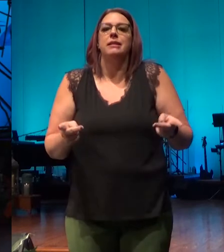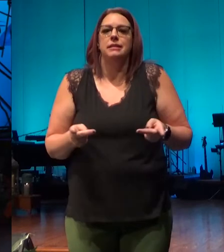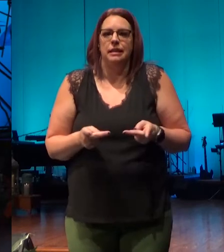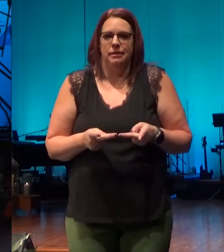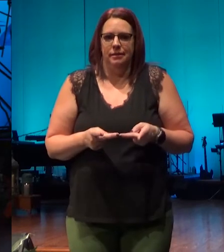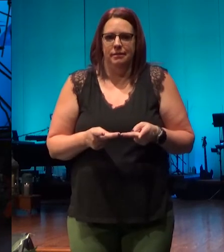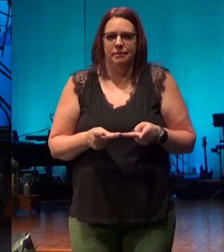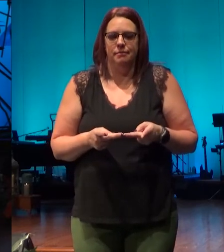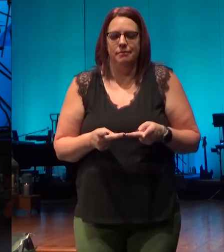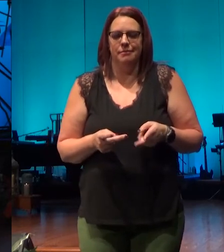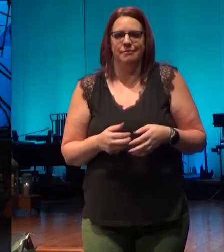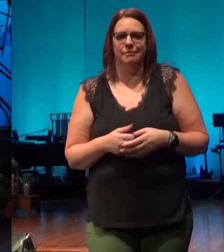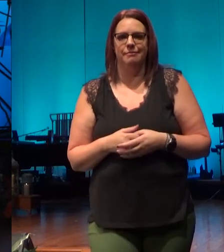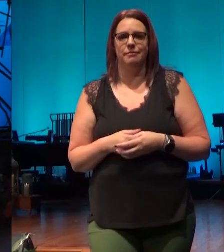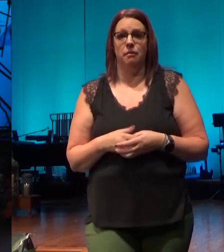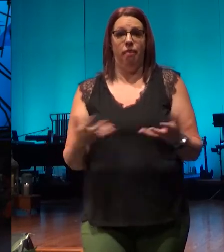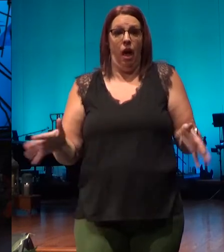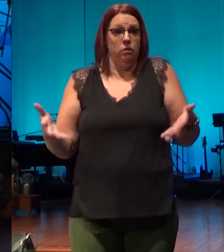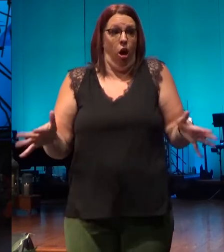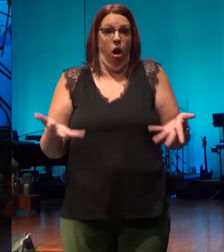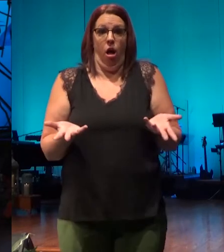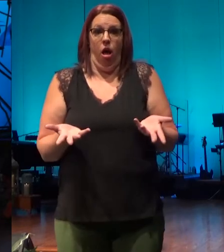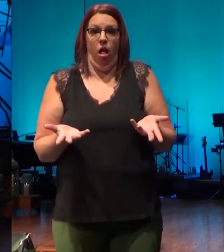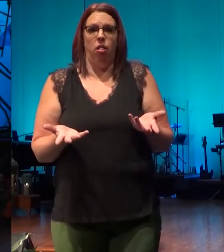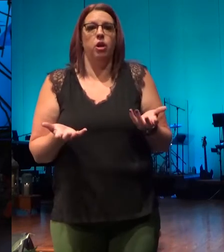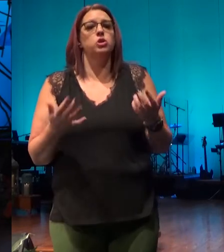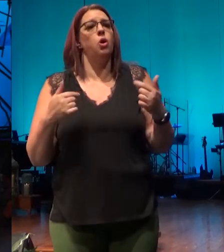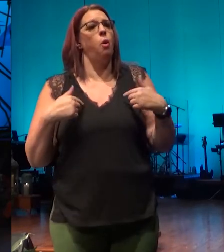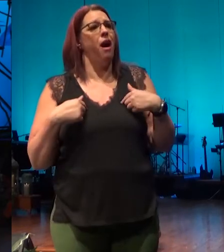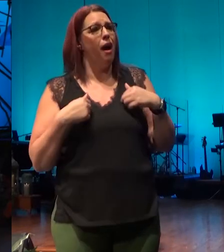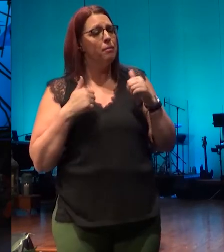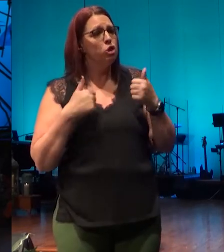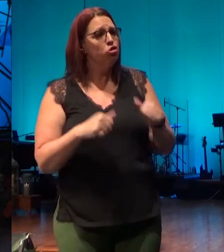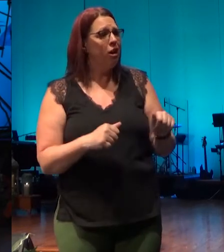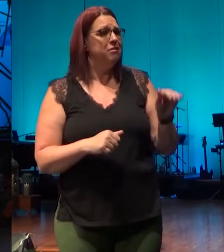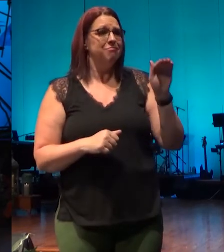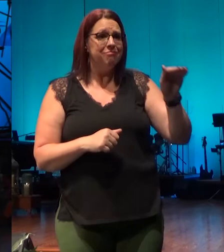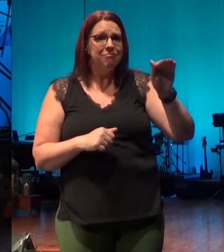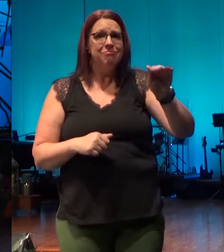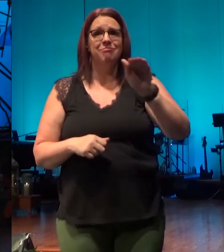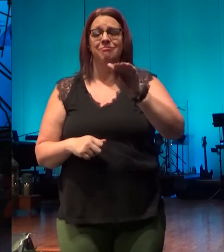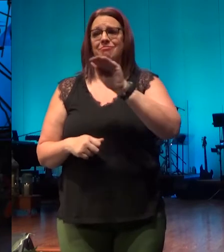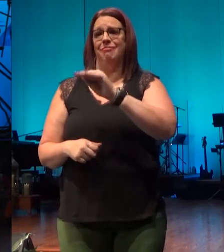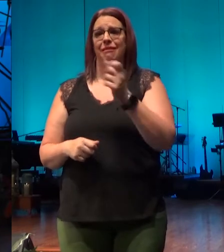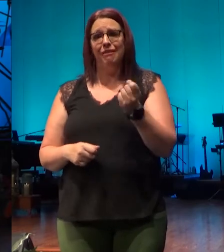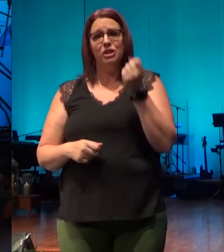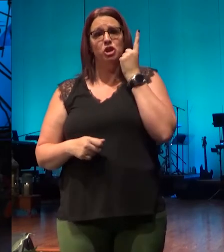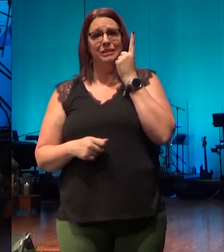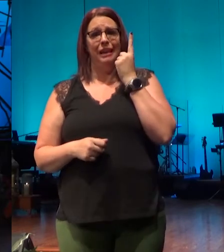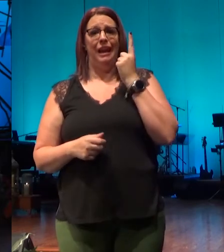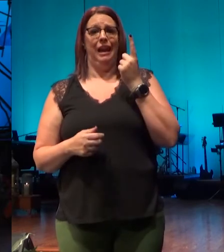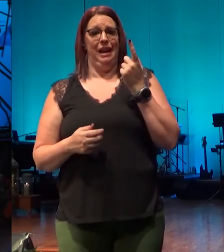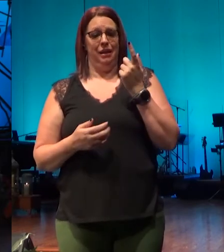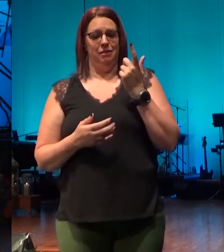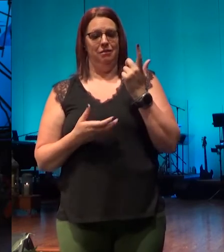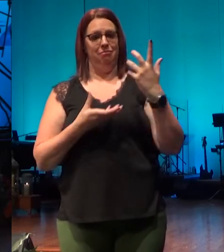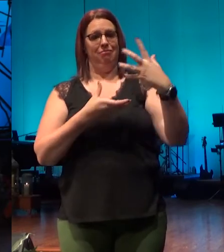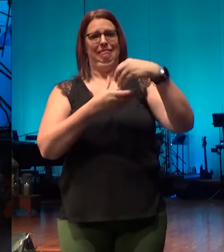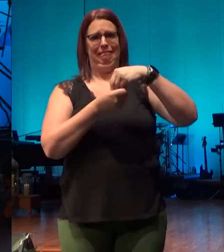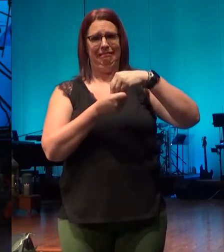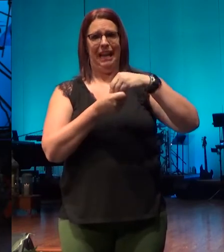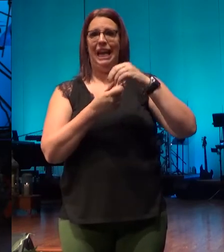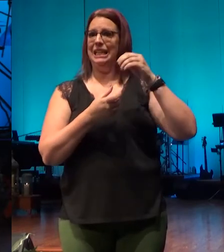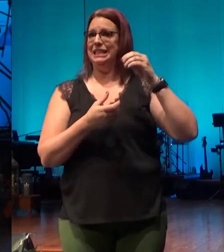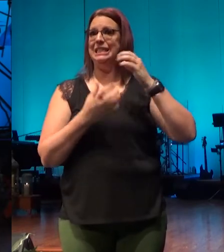That's it. I urge us to understand that the part of sacred listening